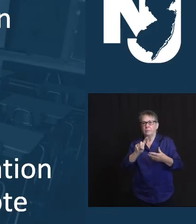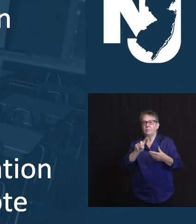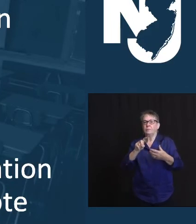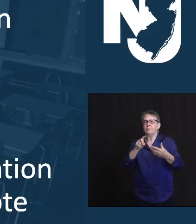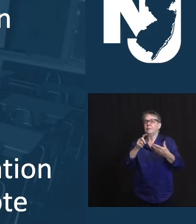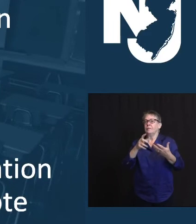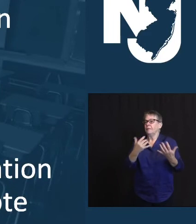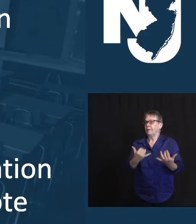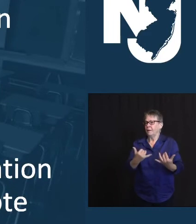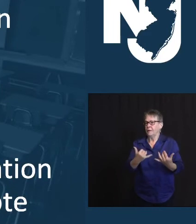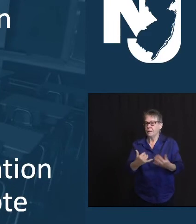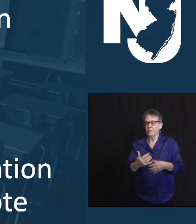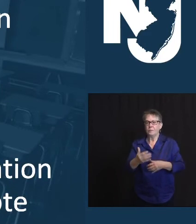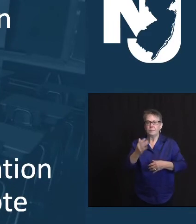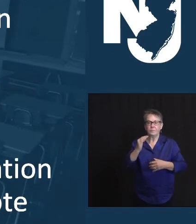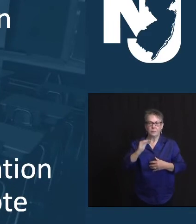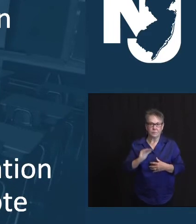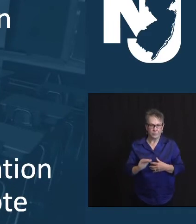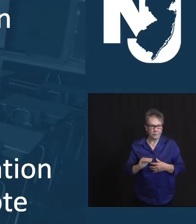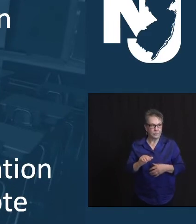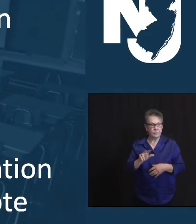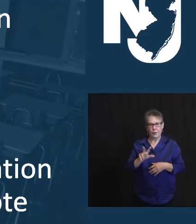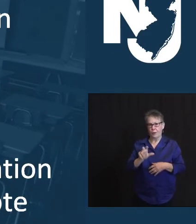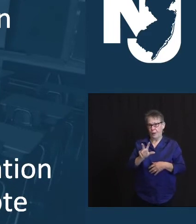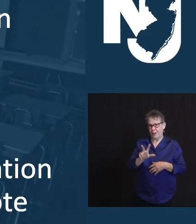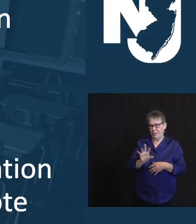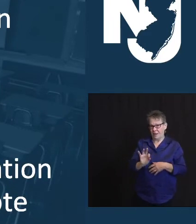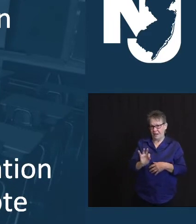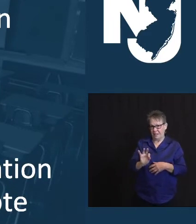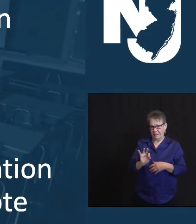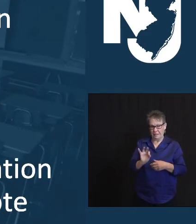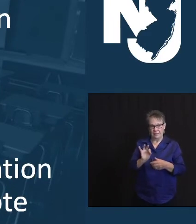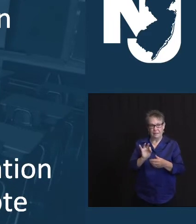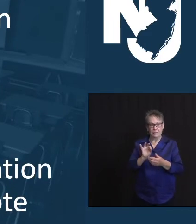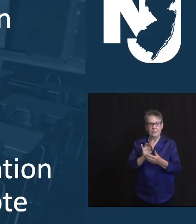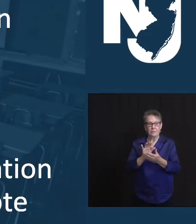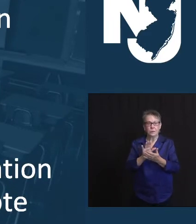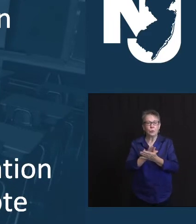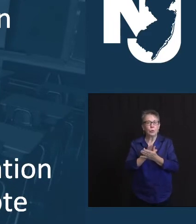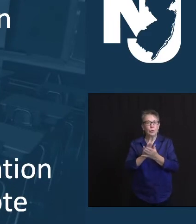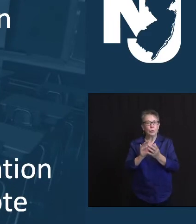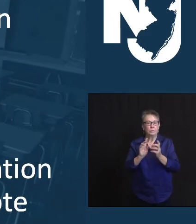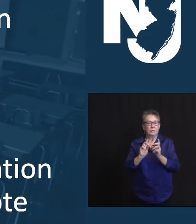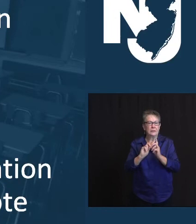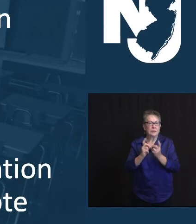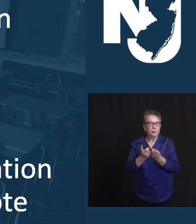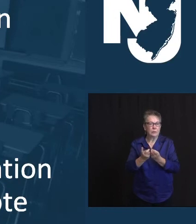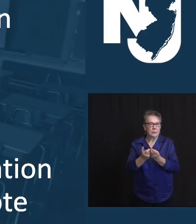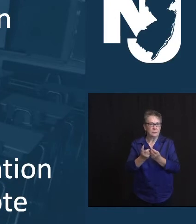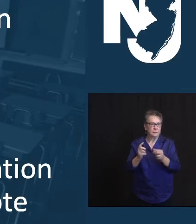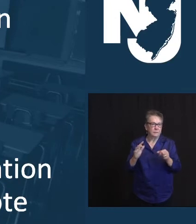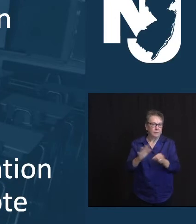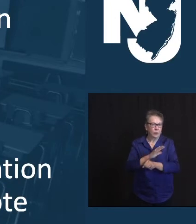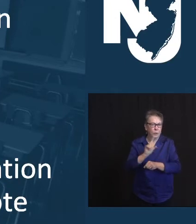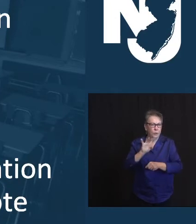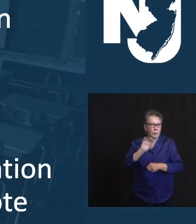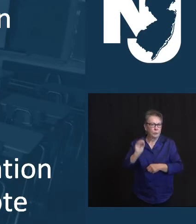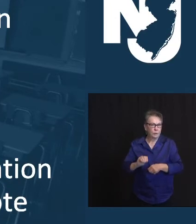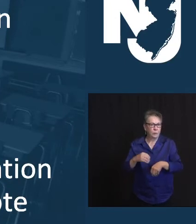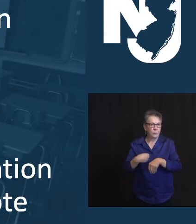in an all-remote fashion, an increase of 18 since our last report. And 47 districts, you can see at the